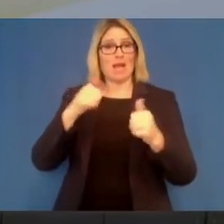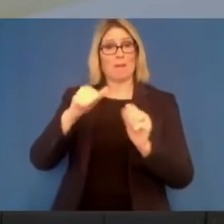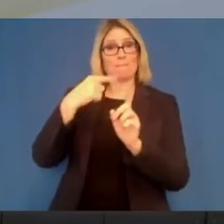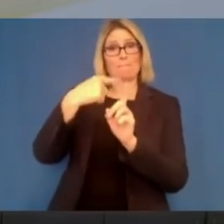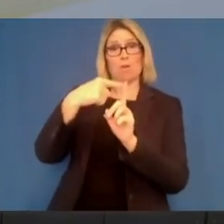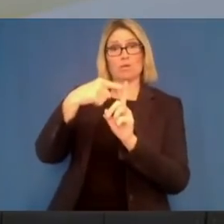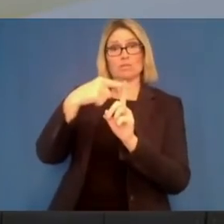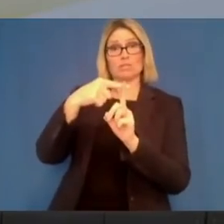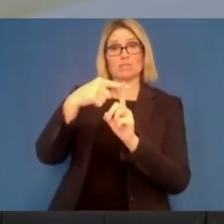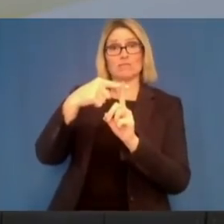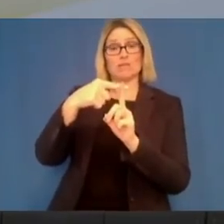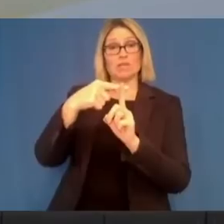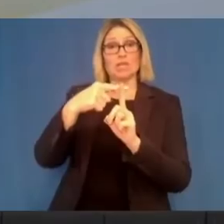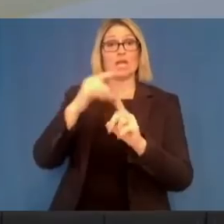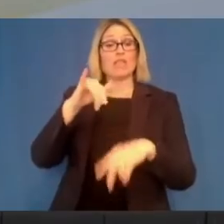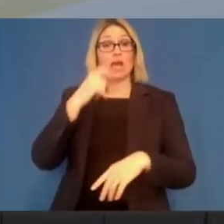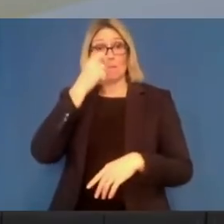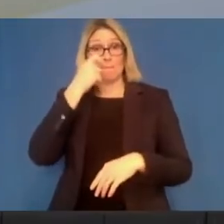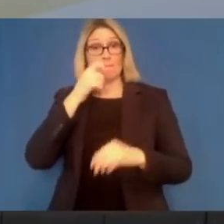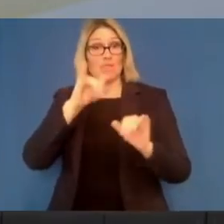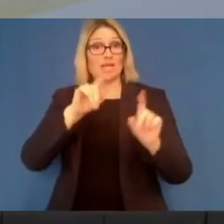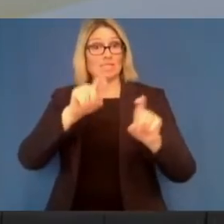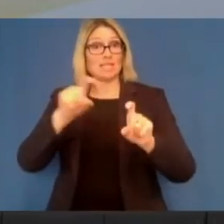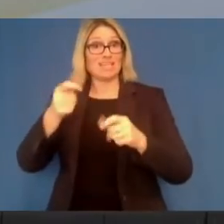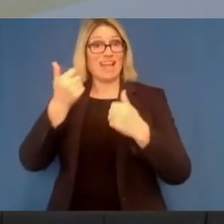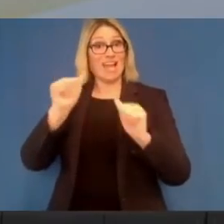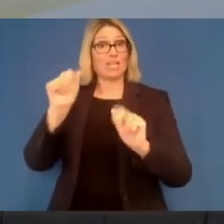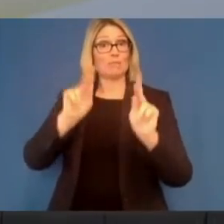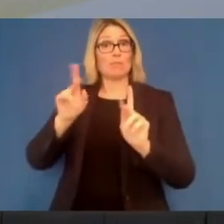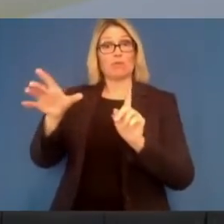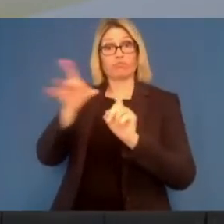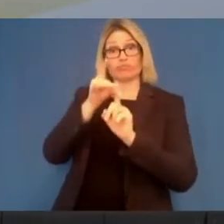turned up in that asymptomatic testing campaign?